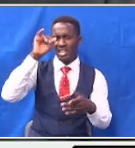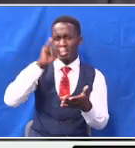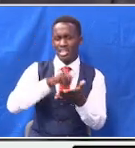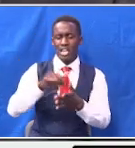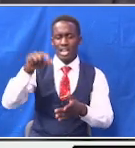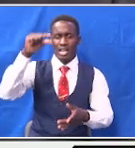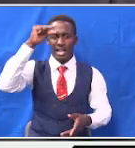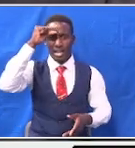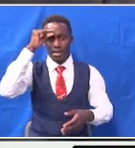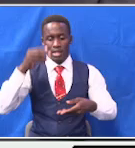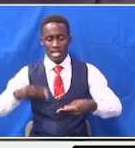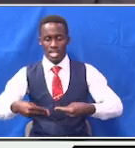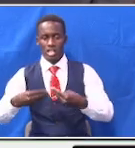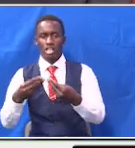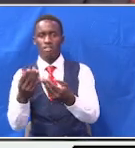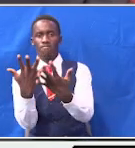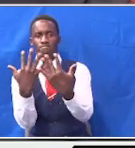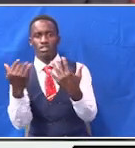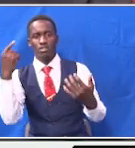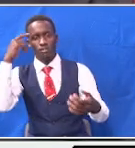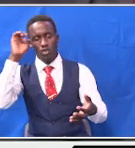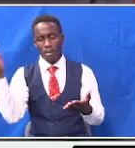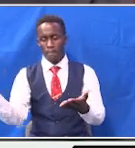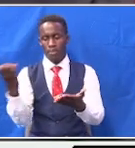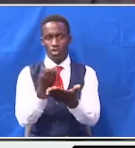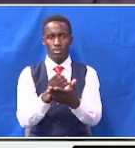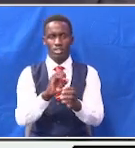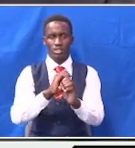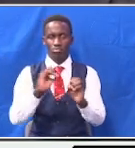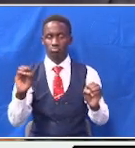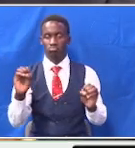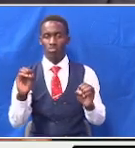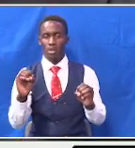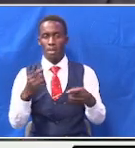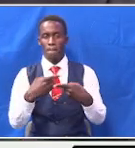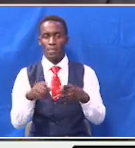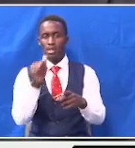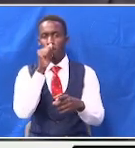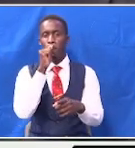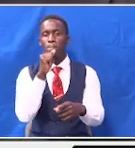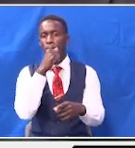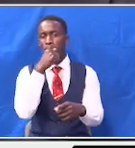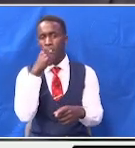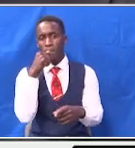provide resources for employment for everybody. But the private